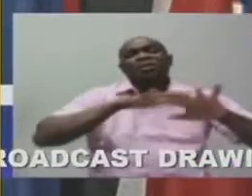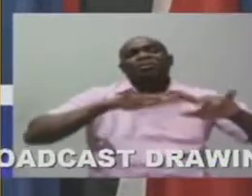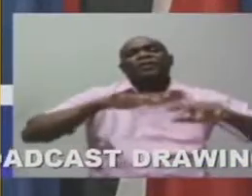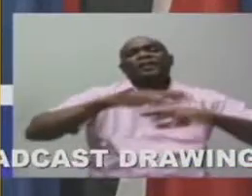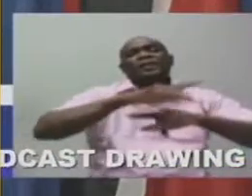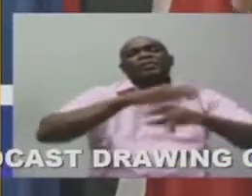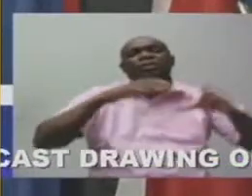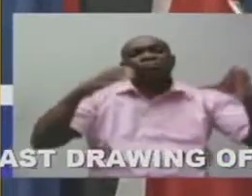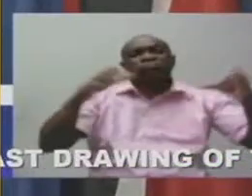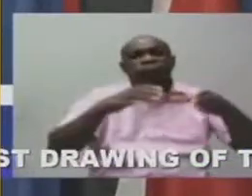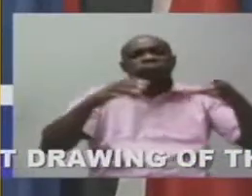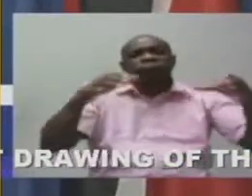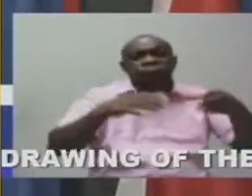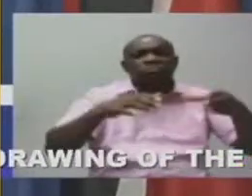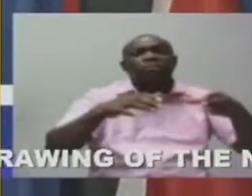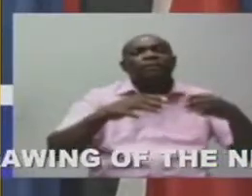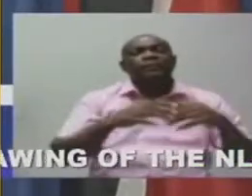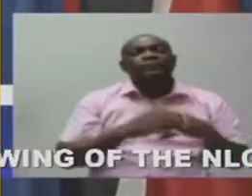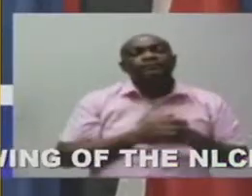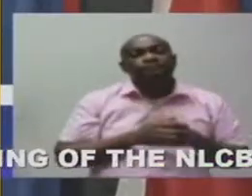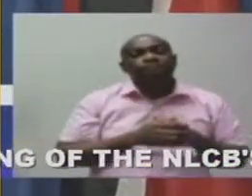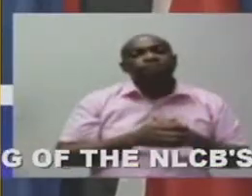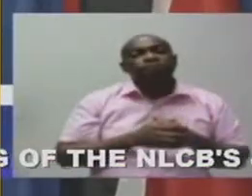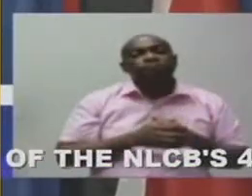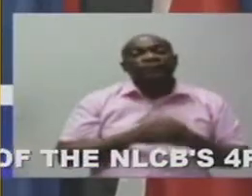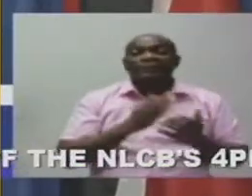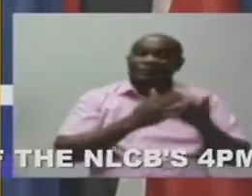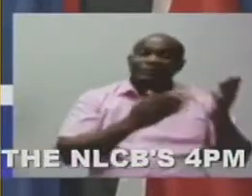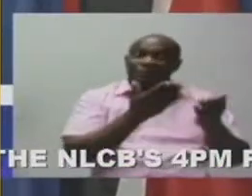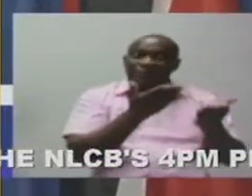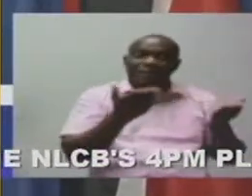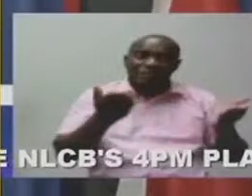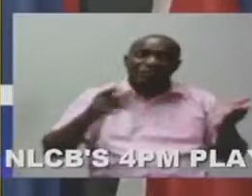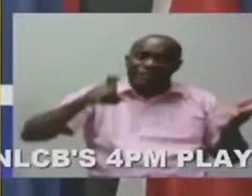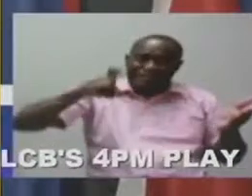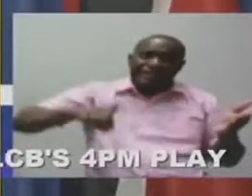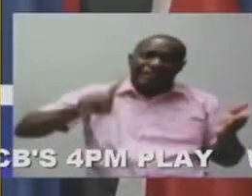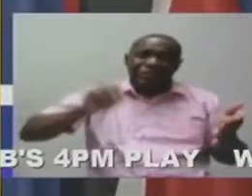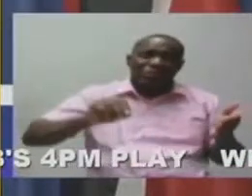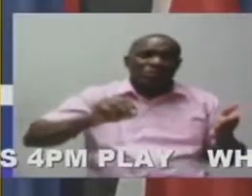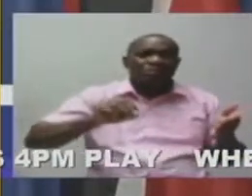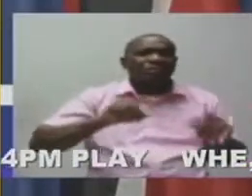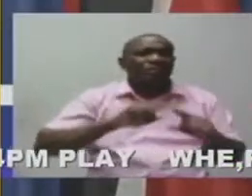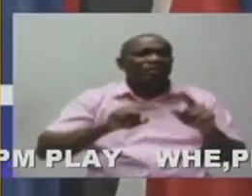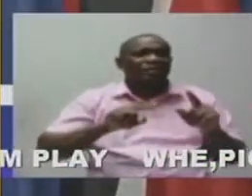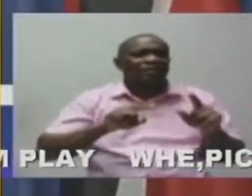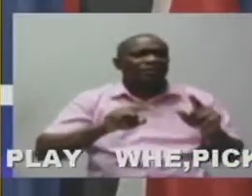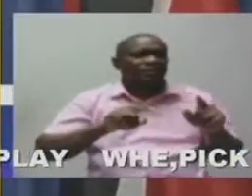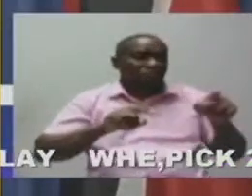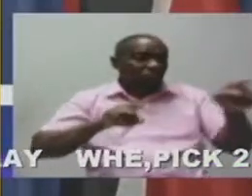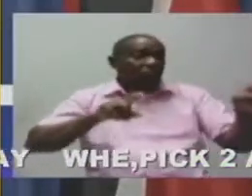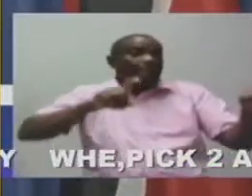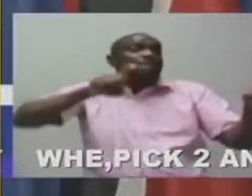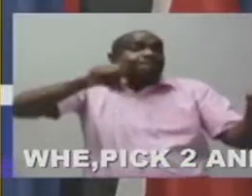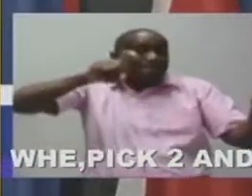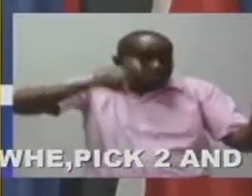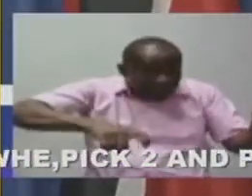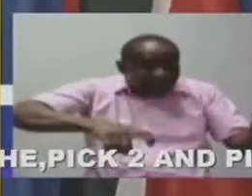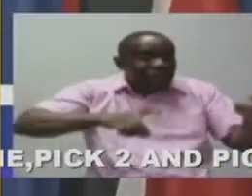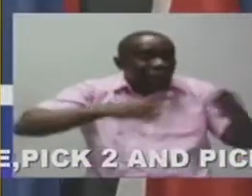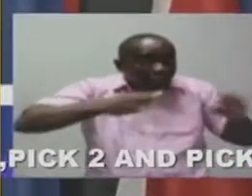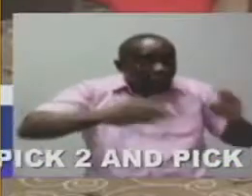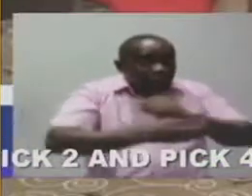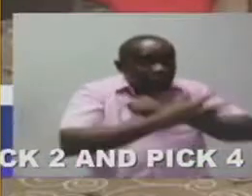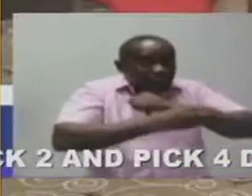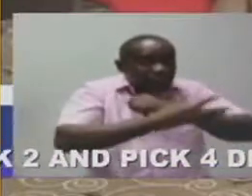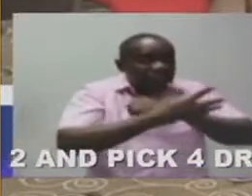school. Those things we have to do, so we do that. But the ones that we don't have to do, we hold on a little longer with that.